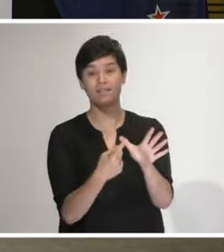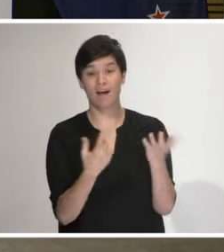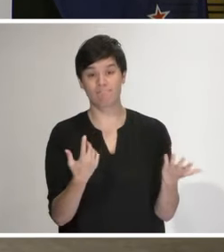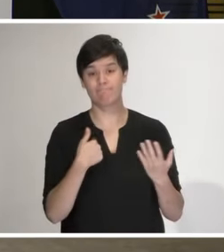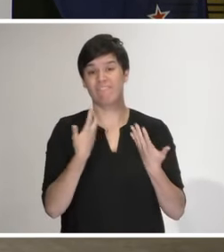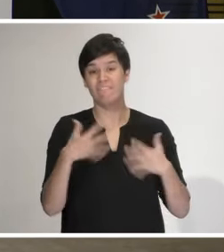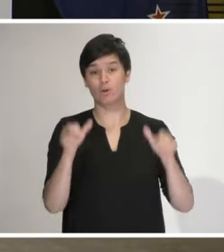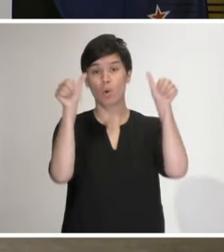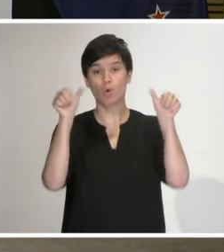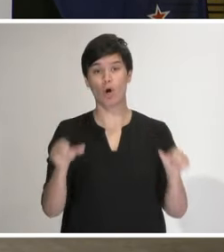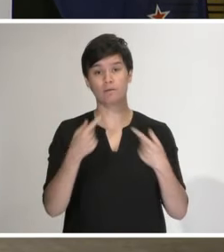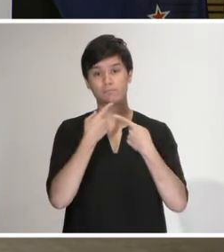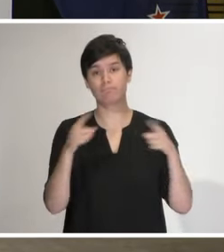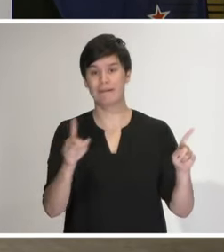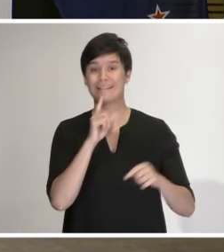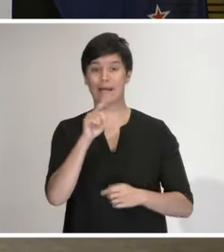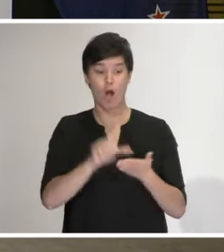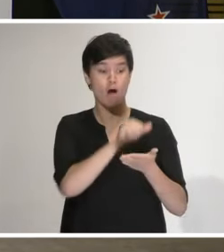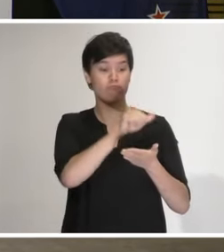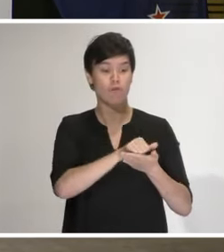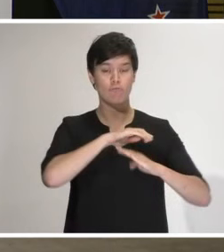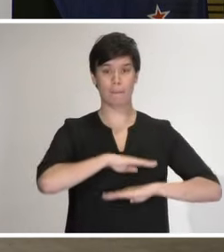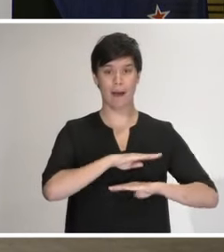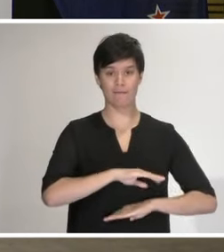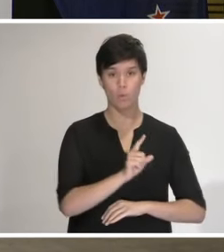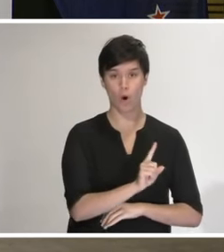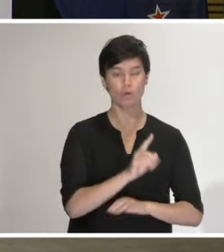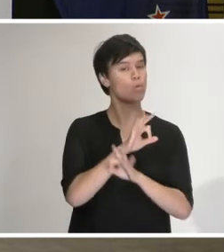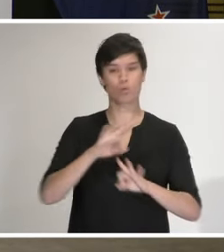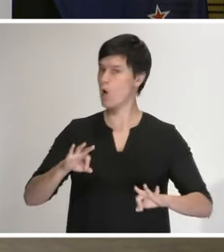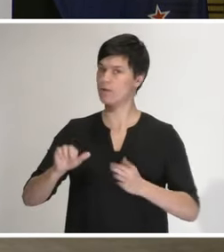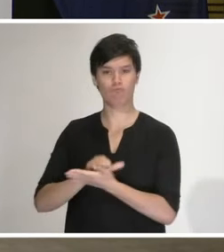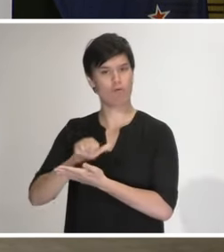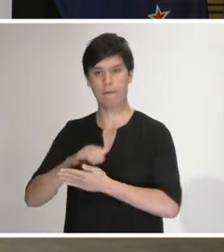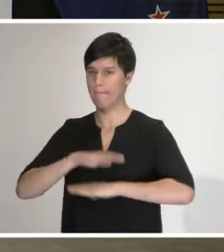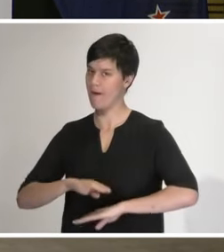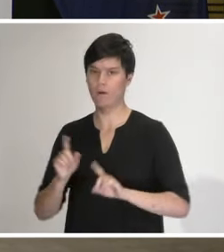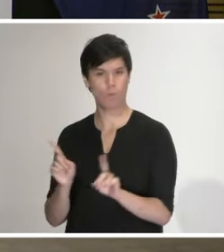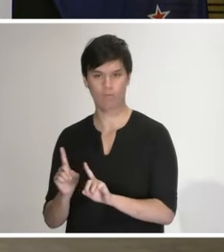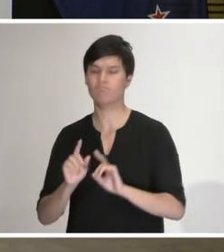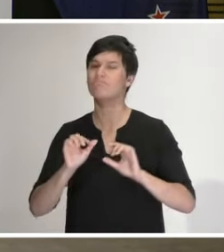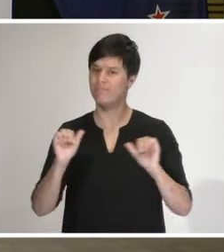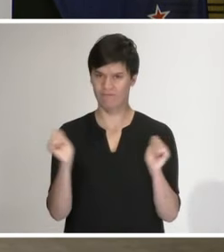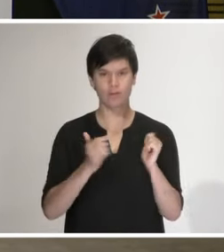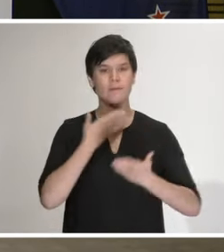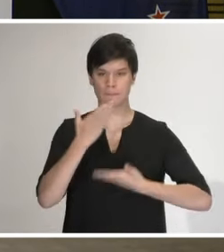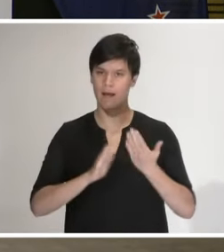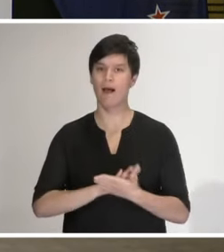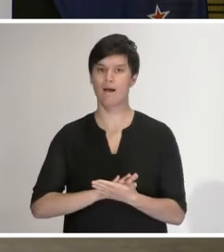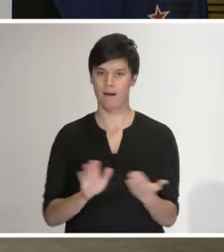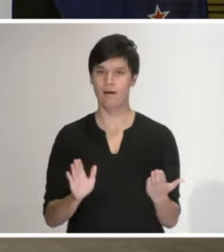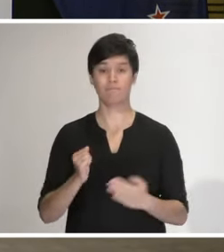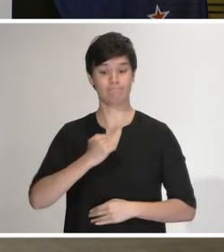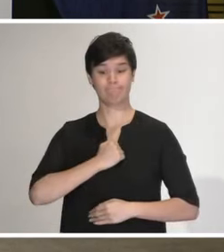is appropriate and not appropriate to help our collective efforts here. And I think people know that. We've got a message on our